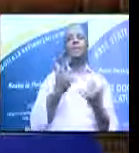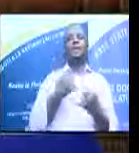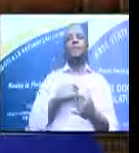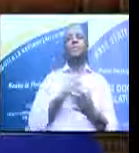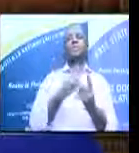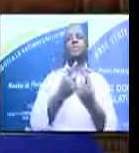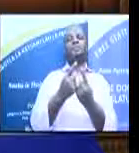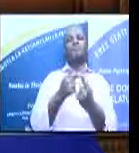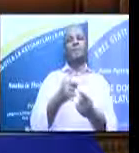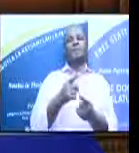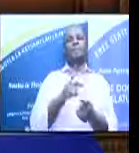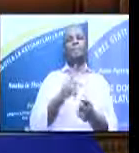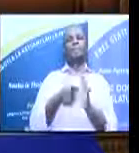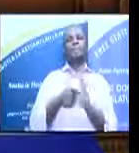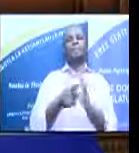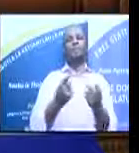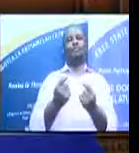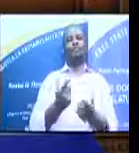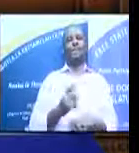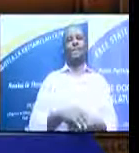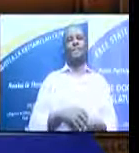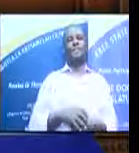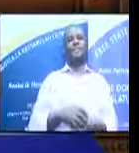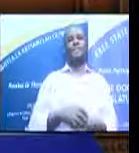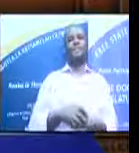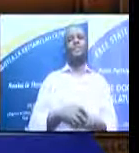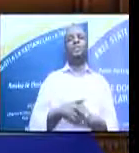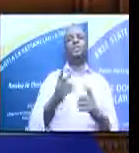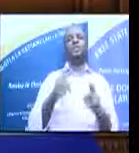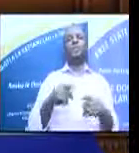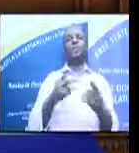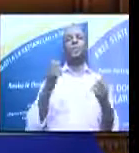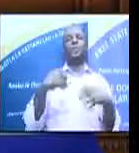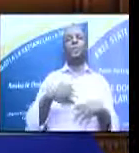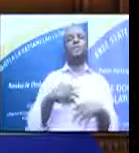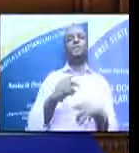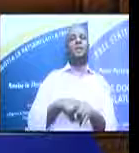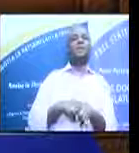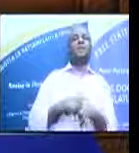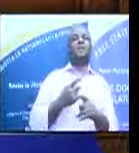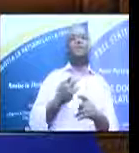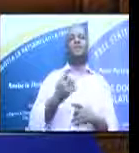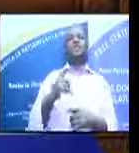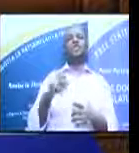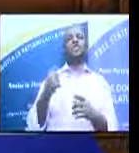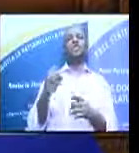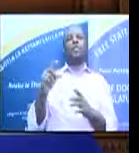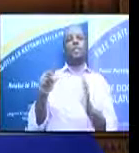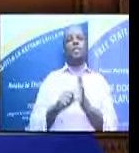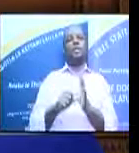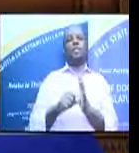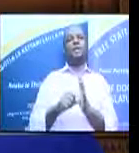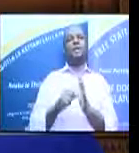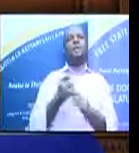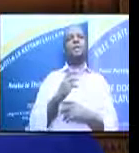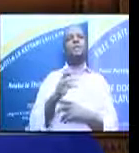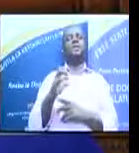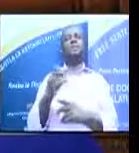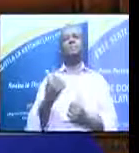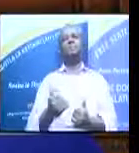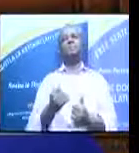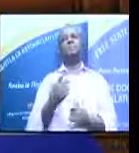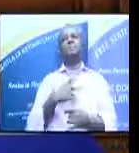that the department is intending to do. I will not waste time on things that don't really matter, like where the MEC one